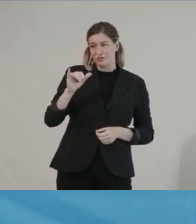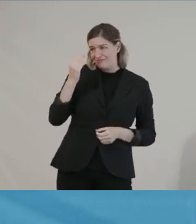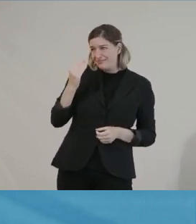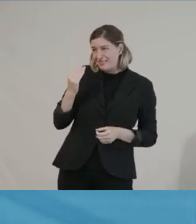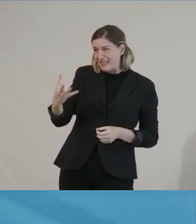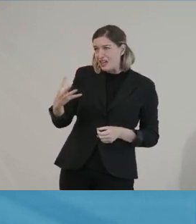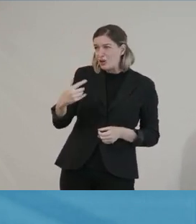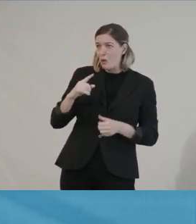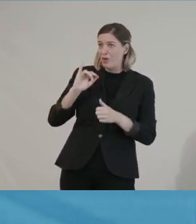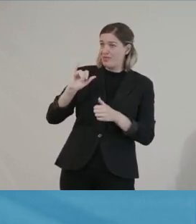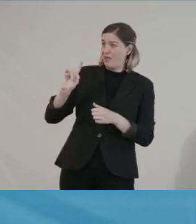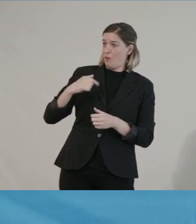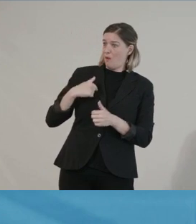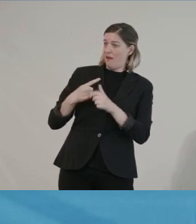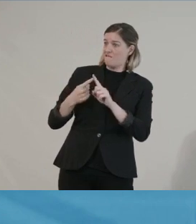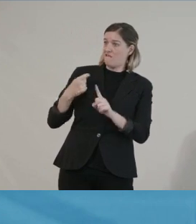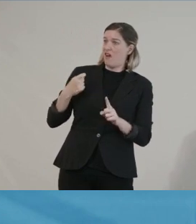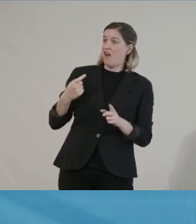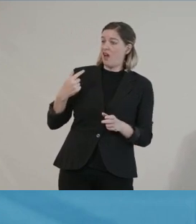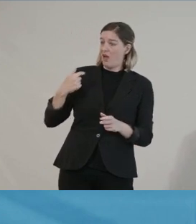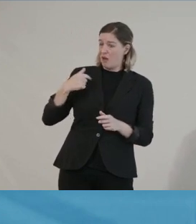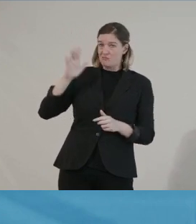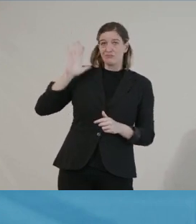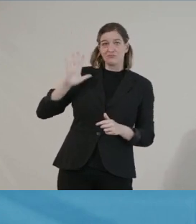business owner.